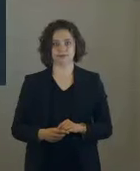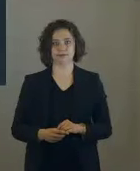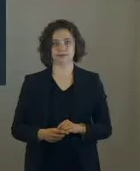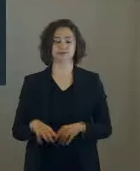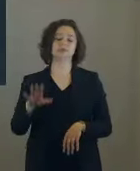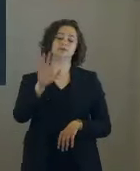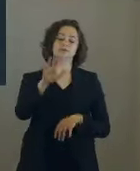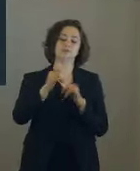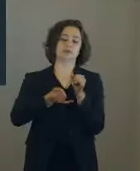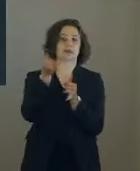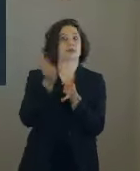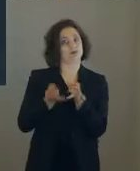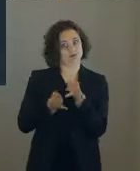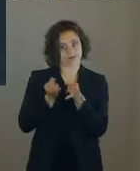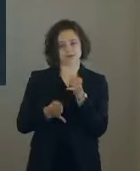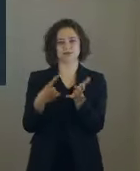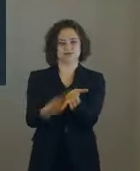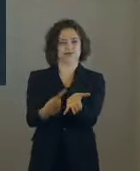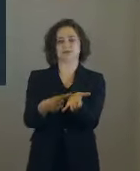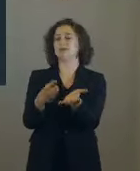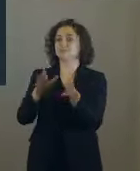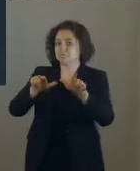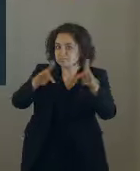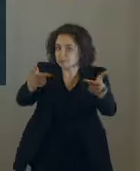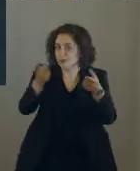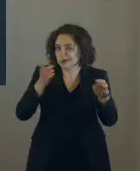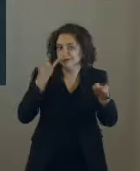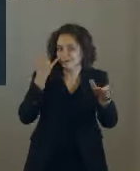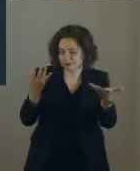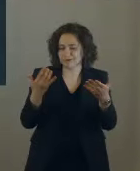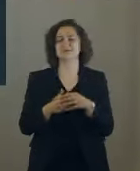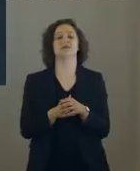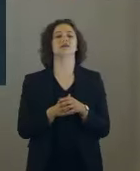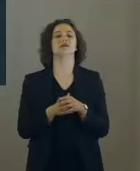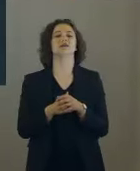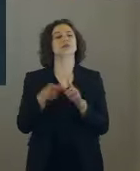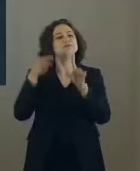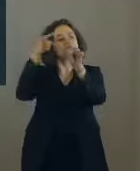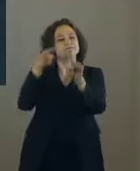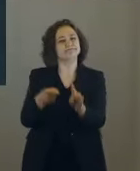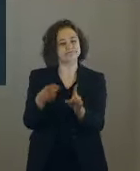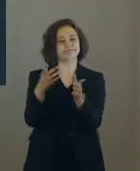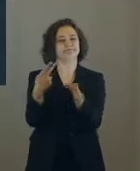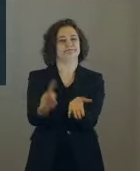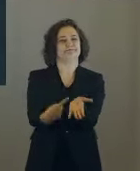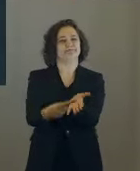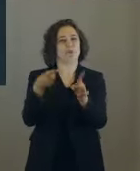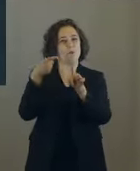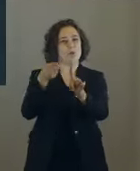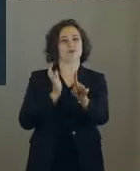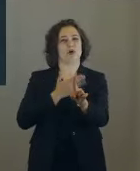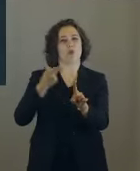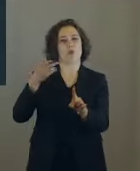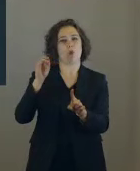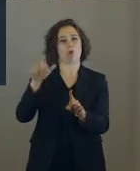The last thing I want to talk about before I open to questions, if there are any, is just some key talking points about our portal and our data visualization